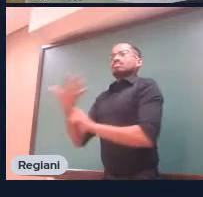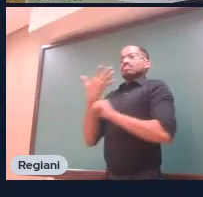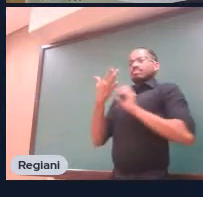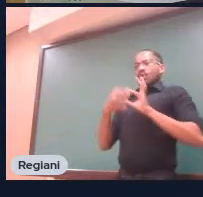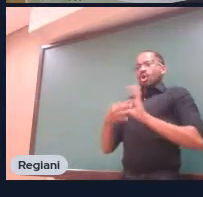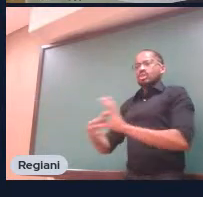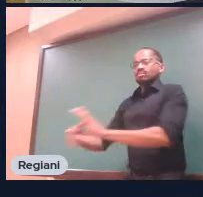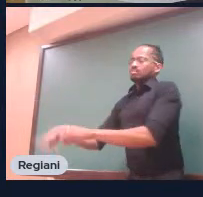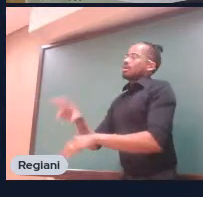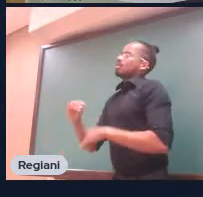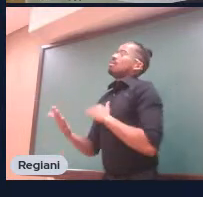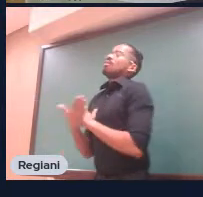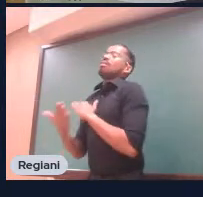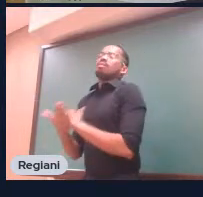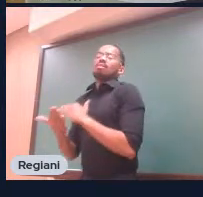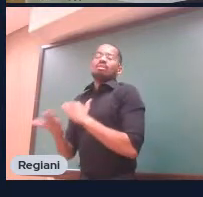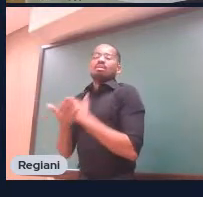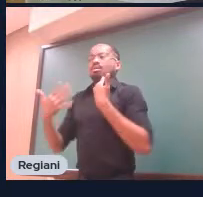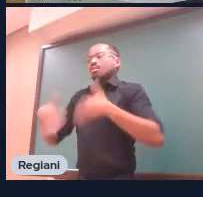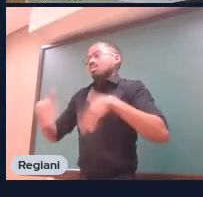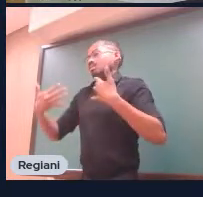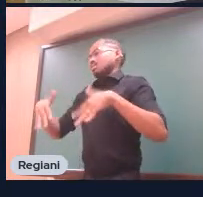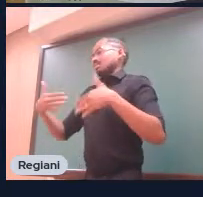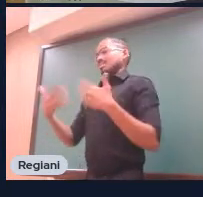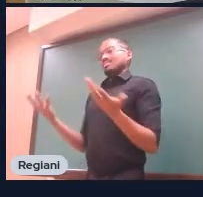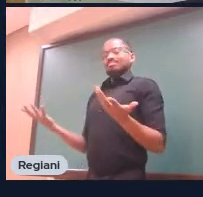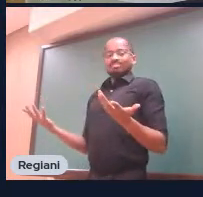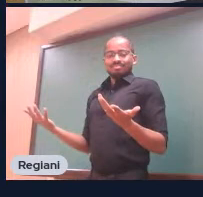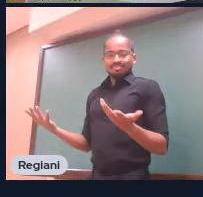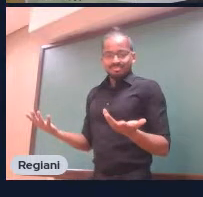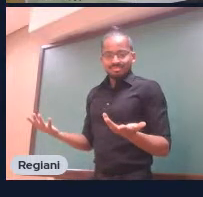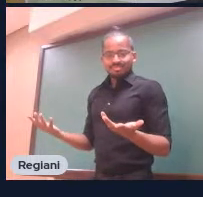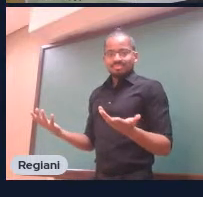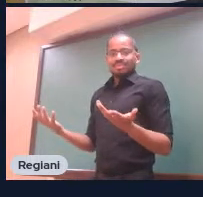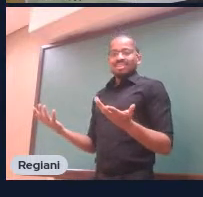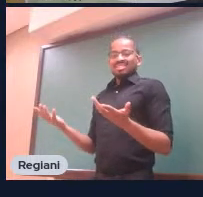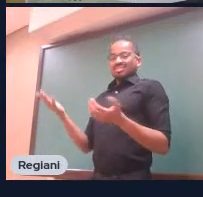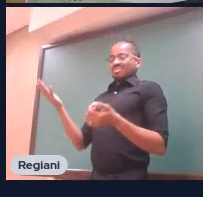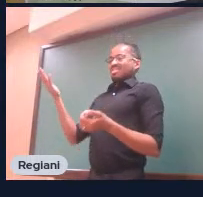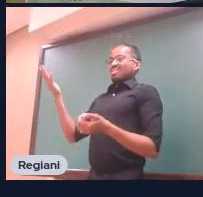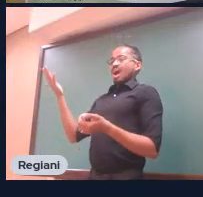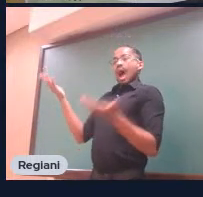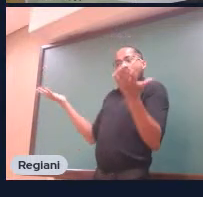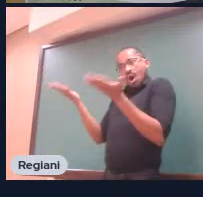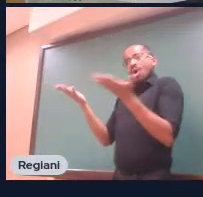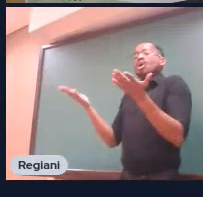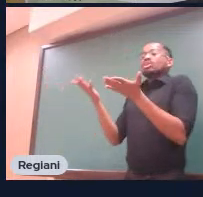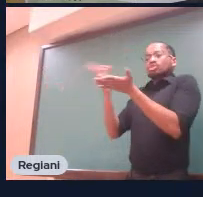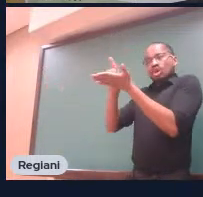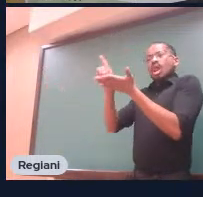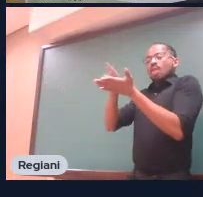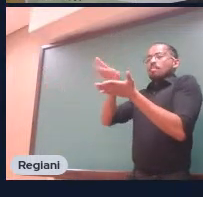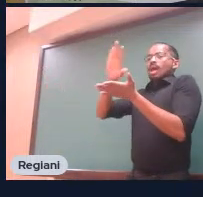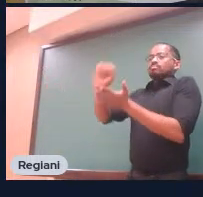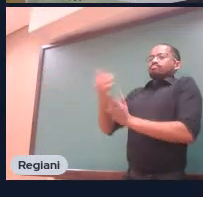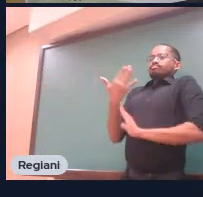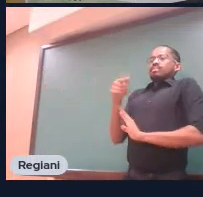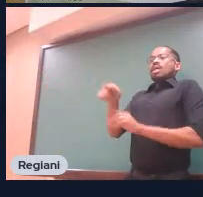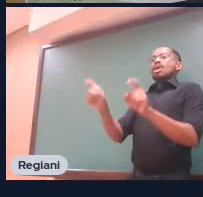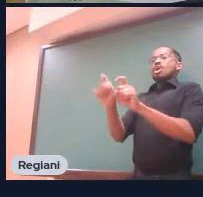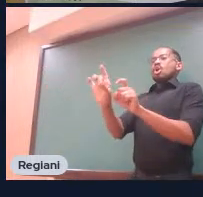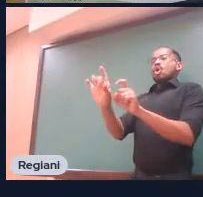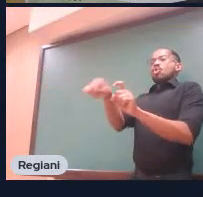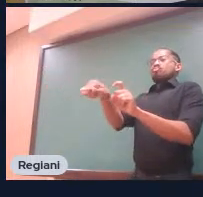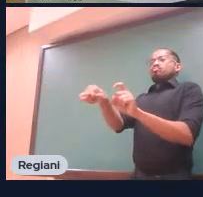be helpful. They were for machines. They were for humans. They will become for machines. And the focus